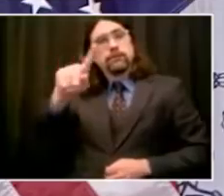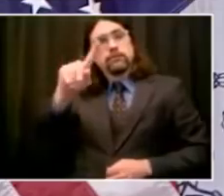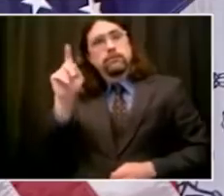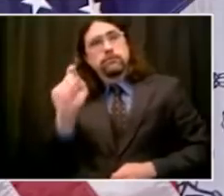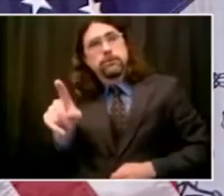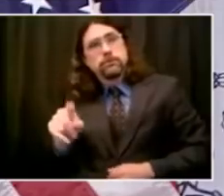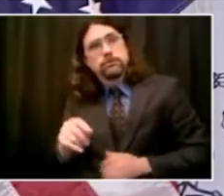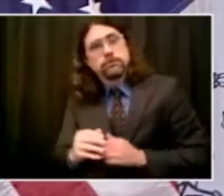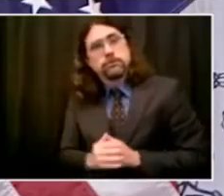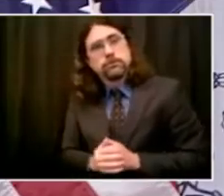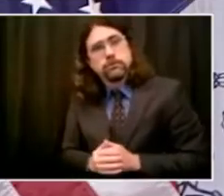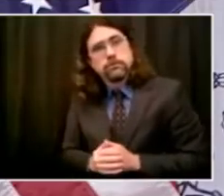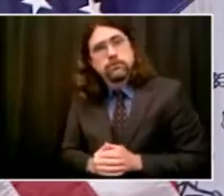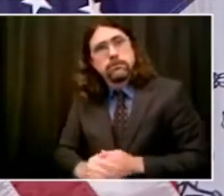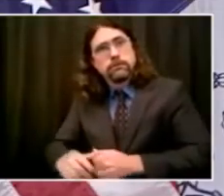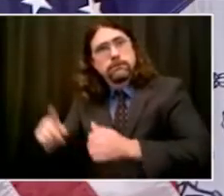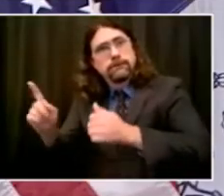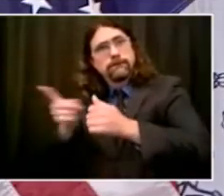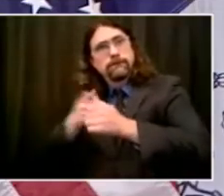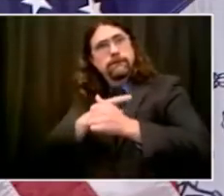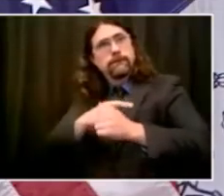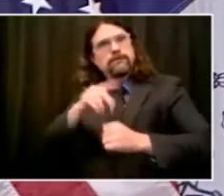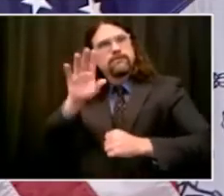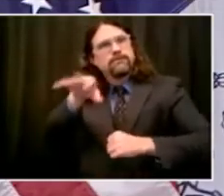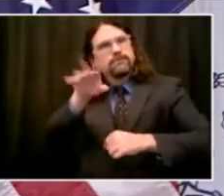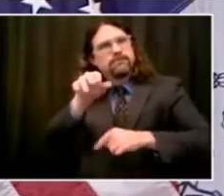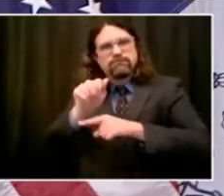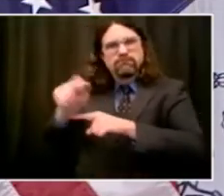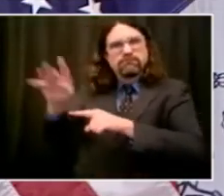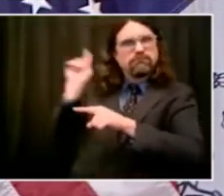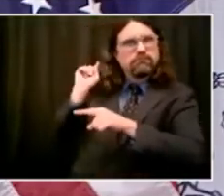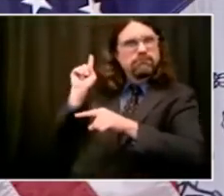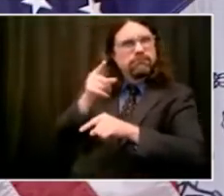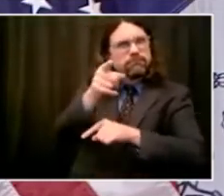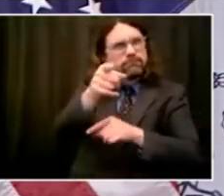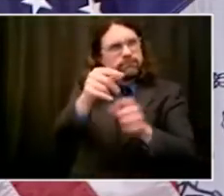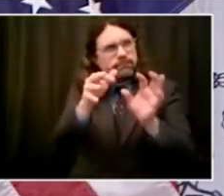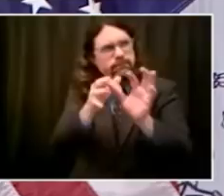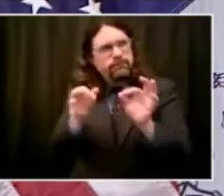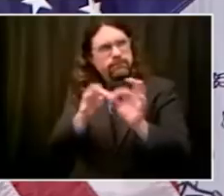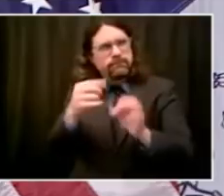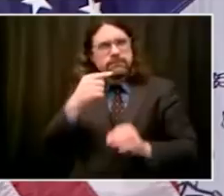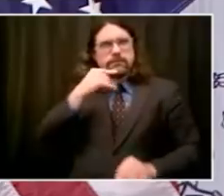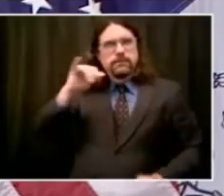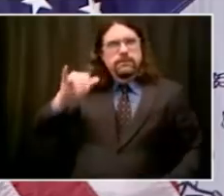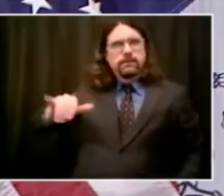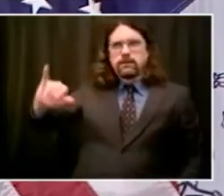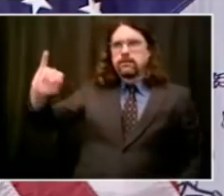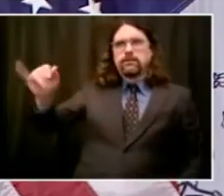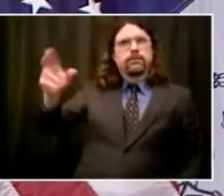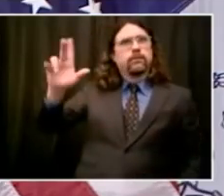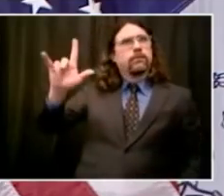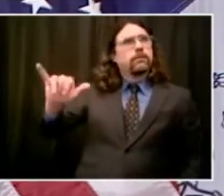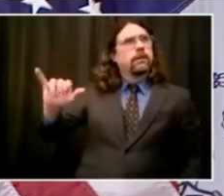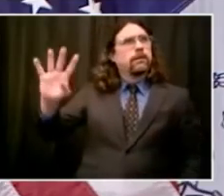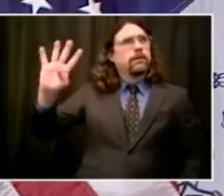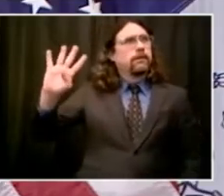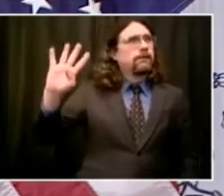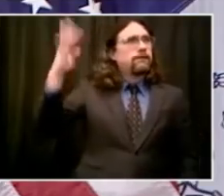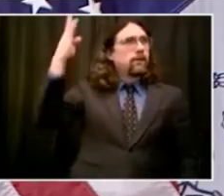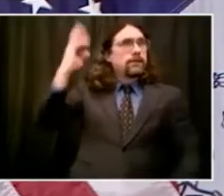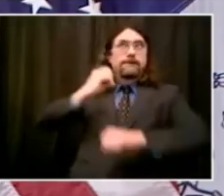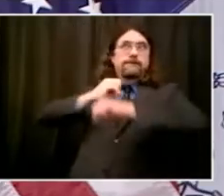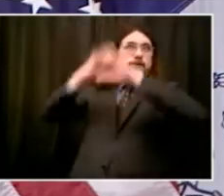kind of, I forget how you characterize it, but I don't think any of the details were solidified. Do you have any of those